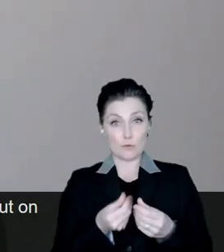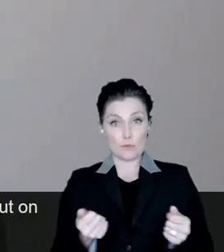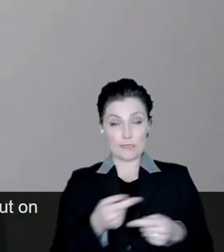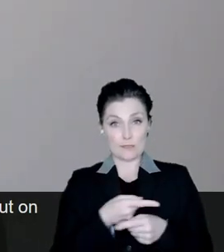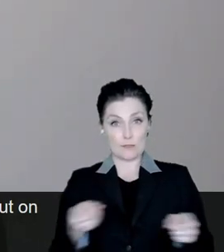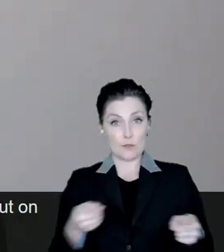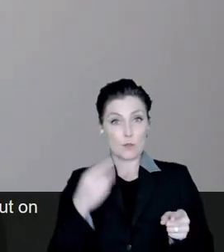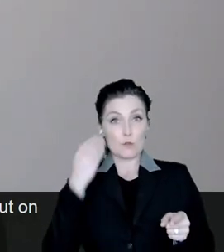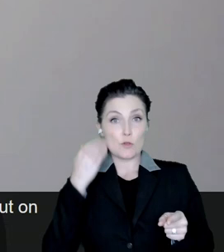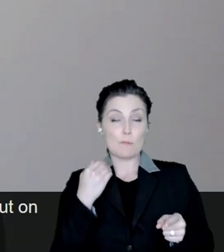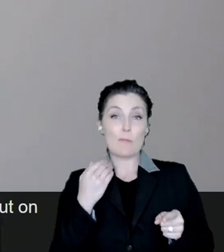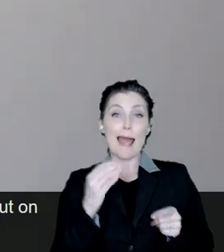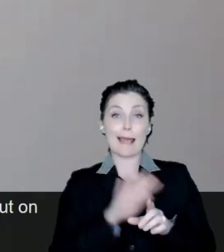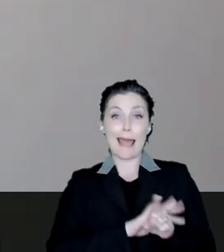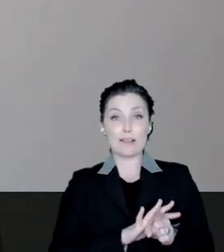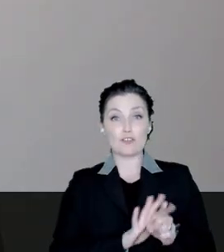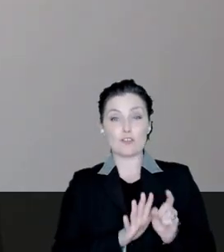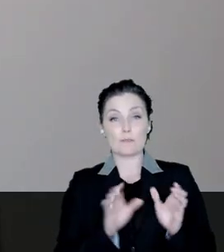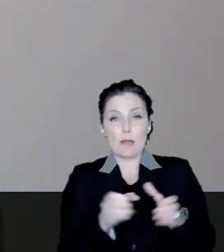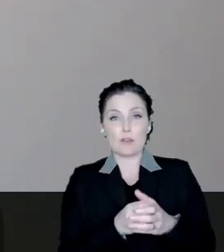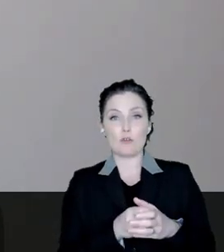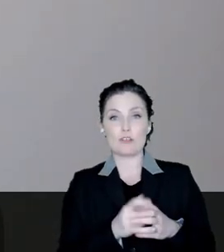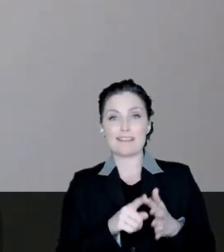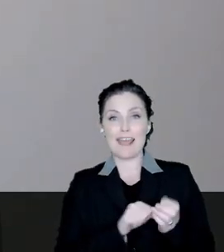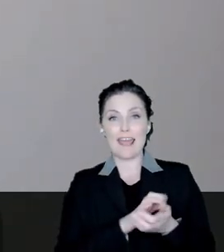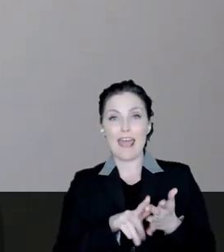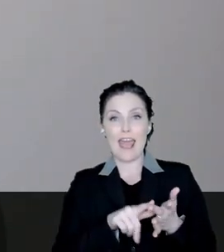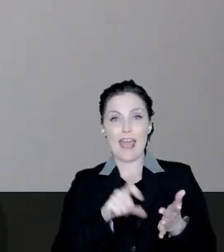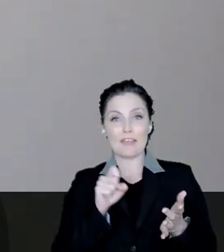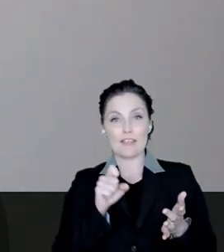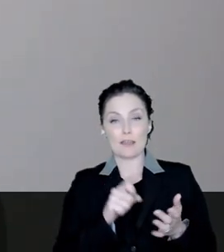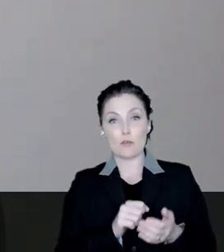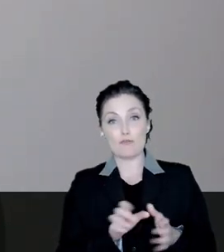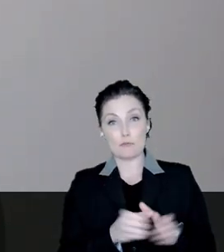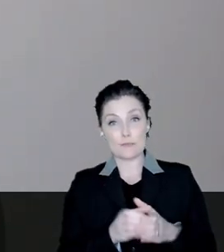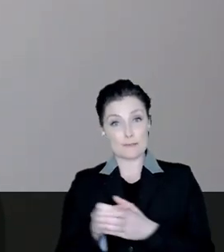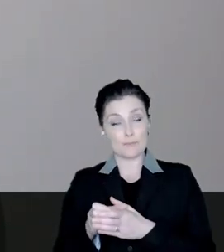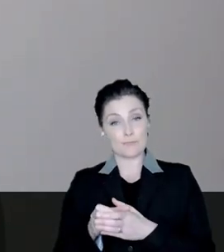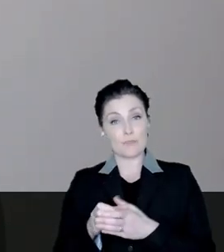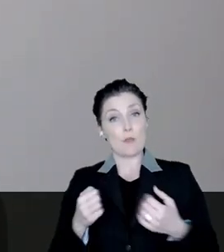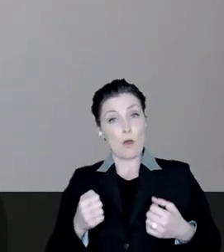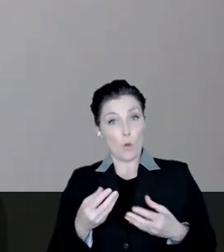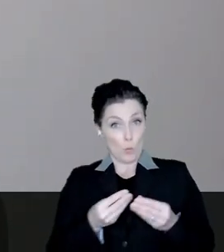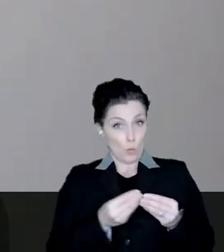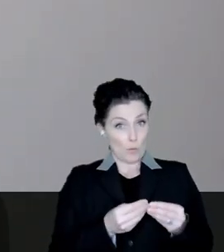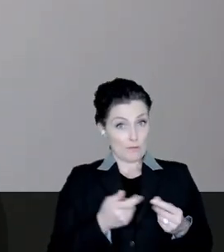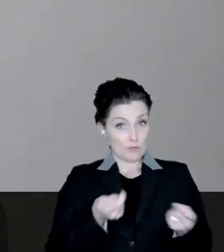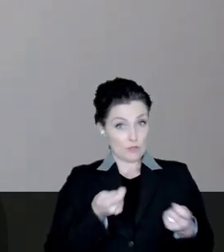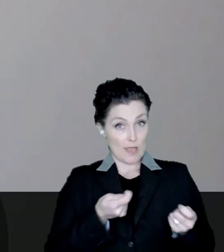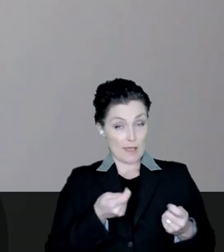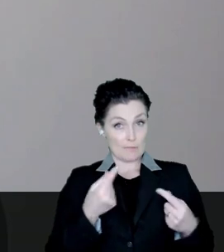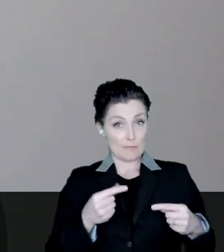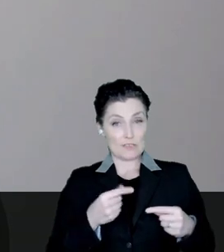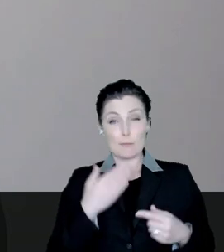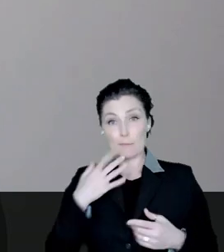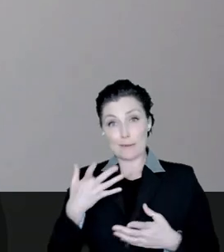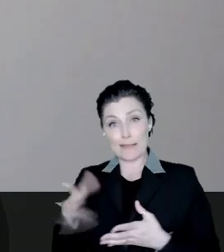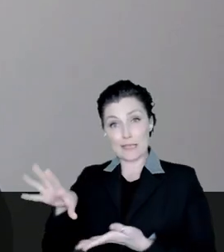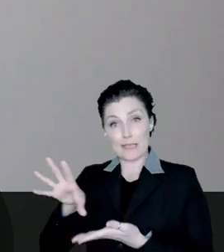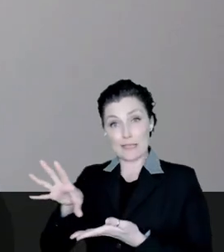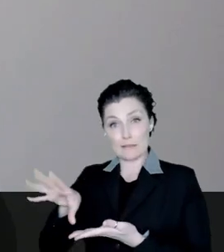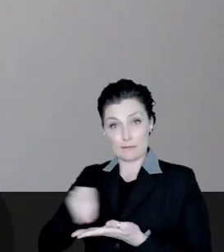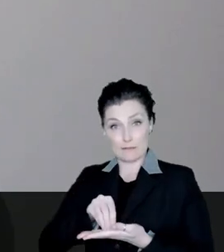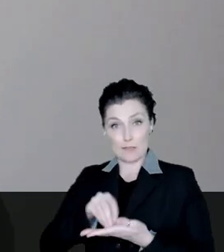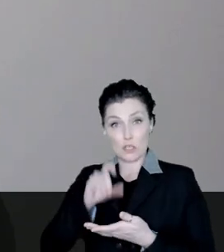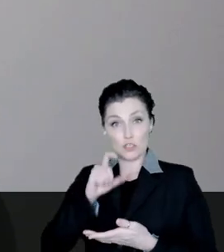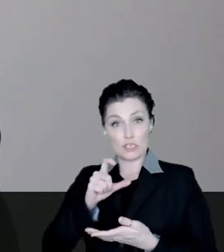Asian, minority ethnic groups. And so what I suggest, Chair, with your permission, is if one of your team could take Chino's details, I'll get my office